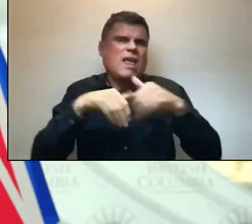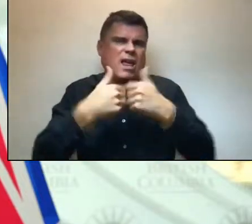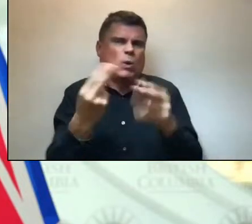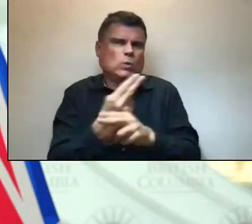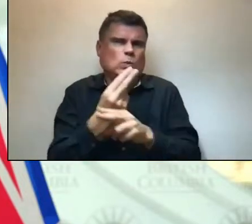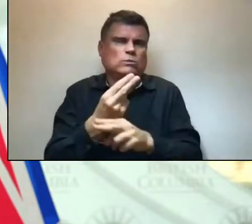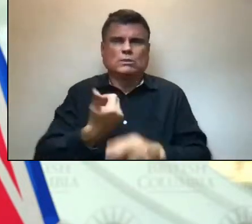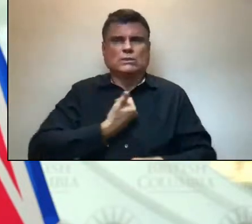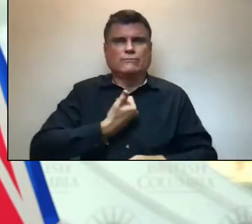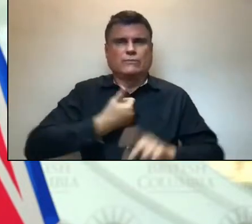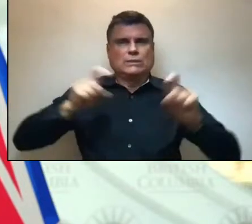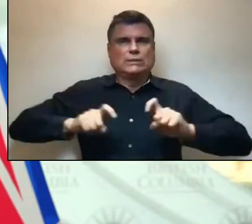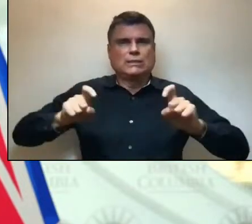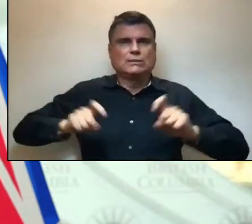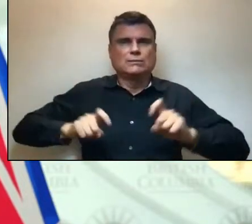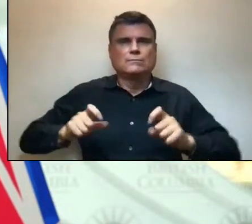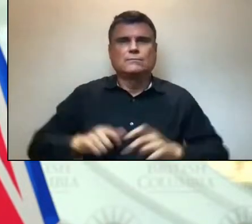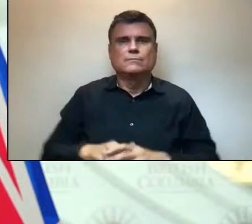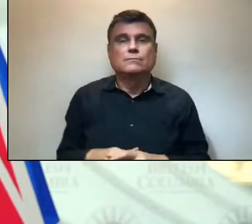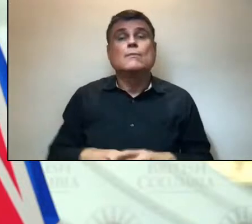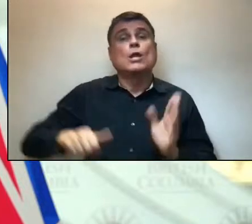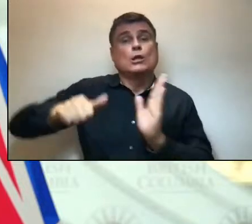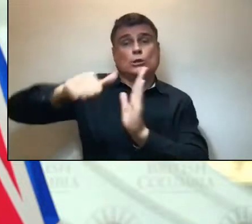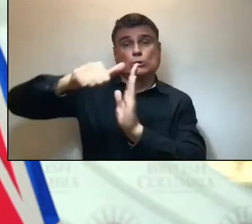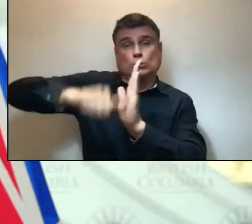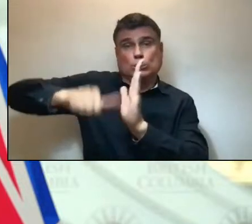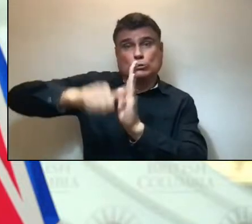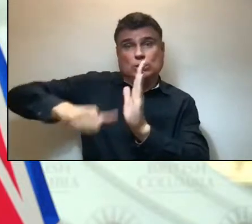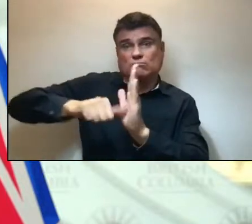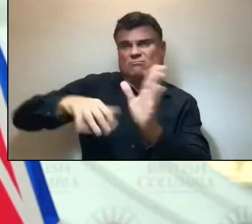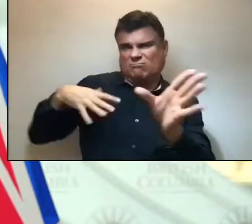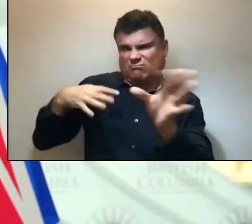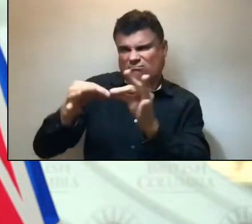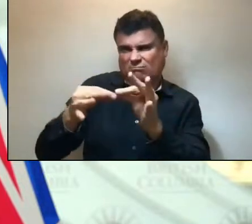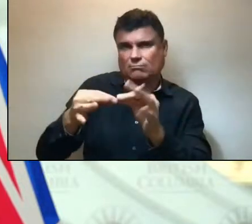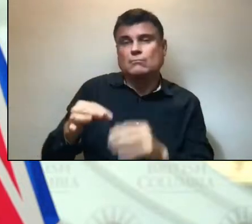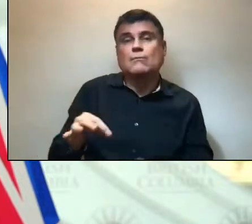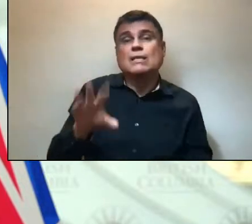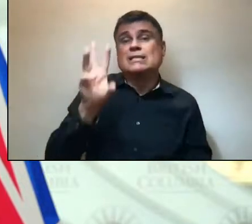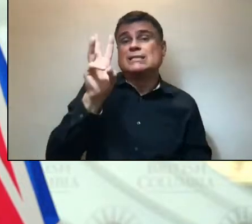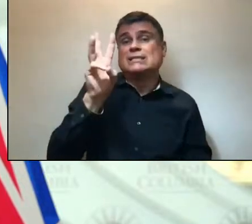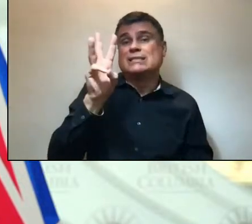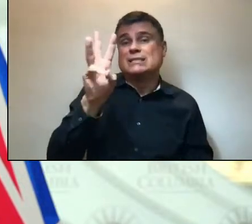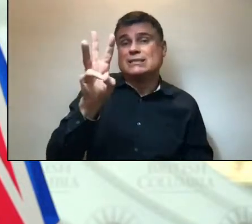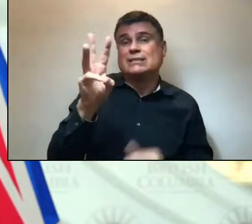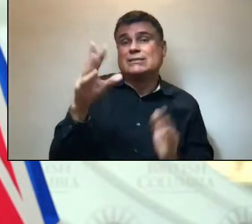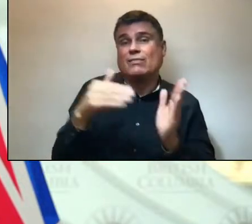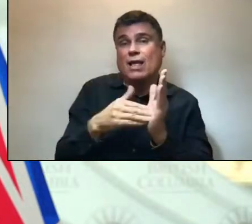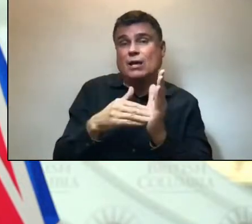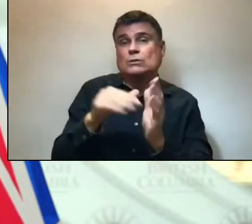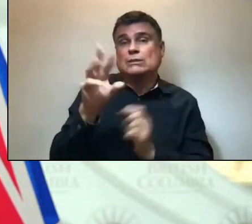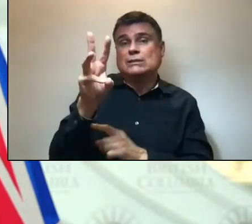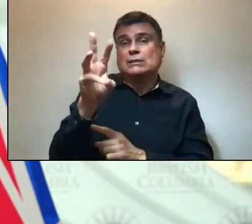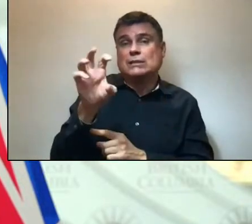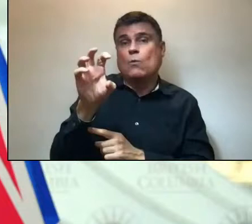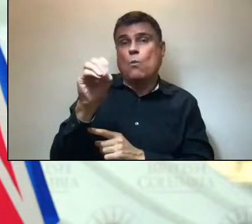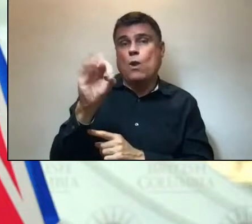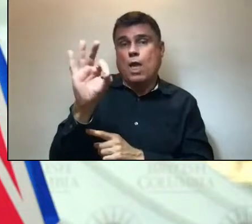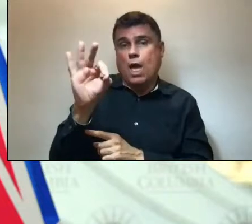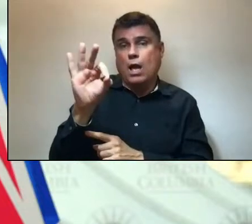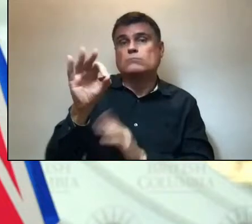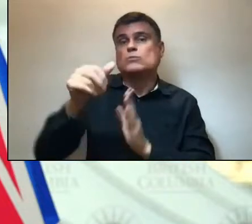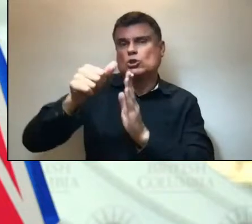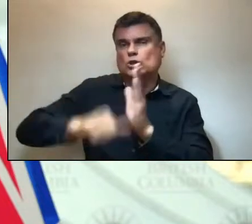renewal update. Health authorities have reported 6,609 surgeries were completed from November 14th to November